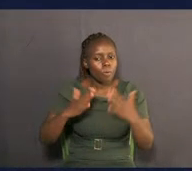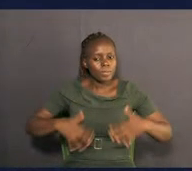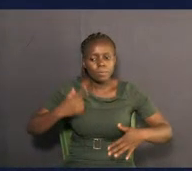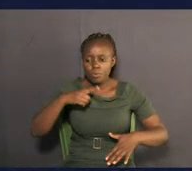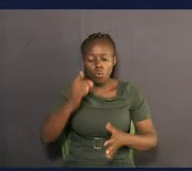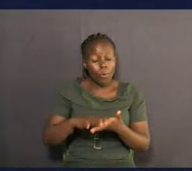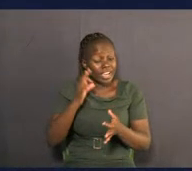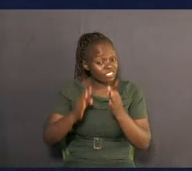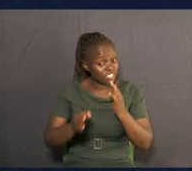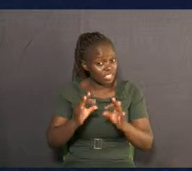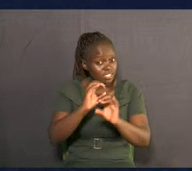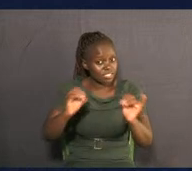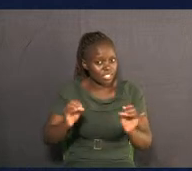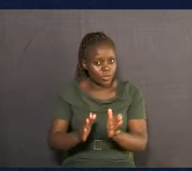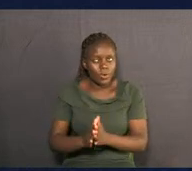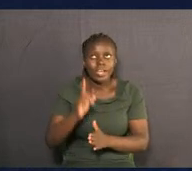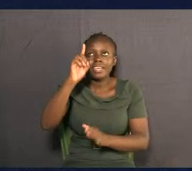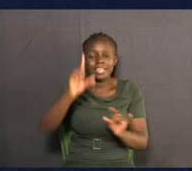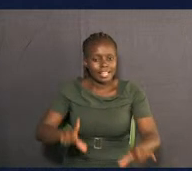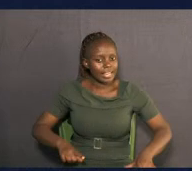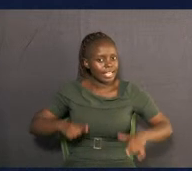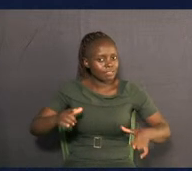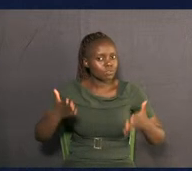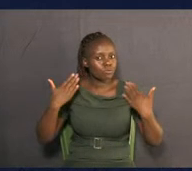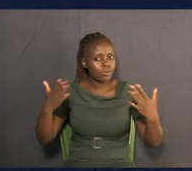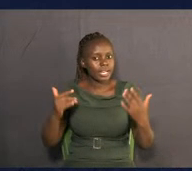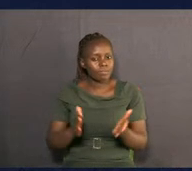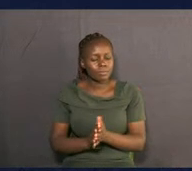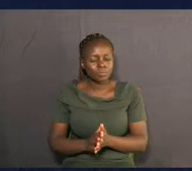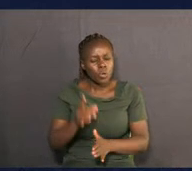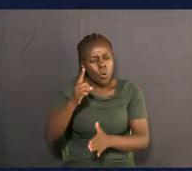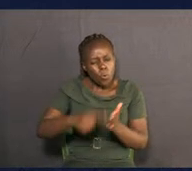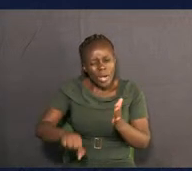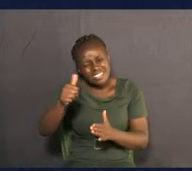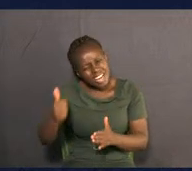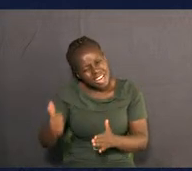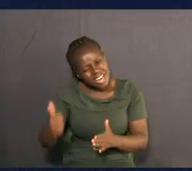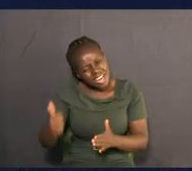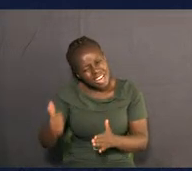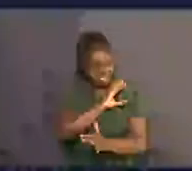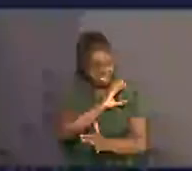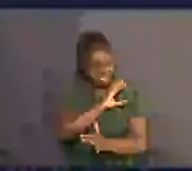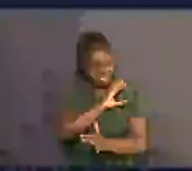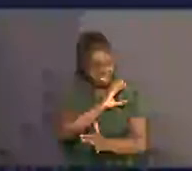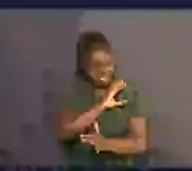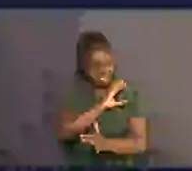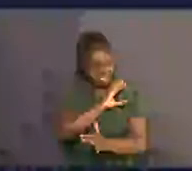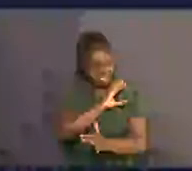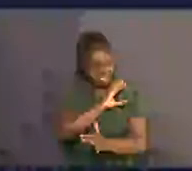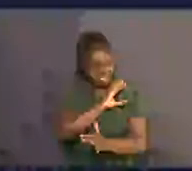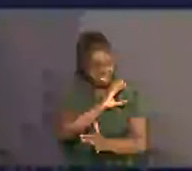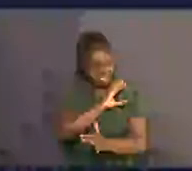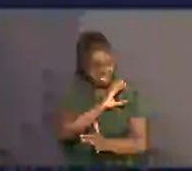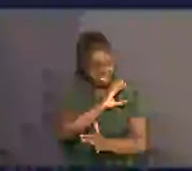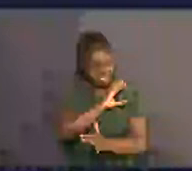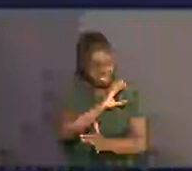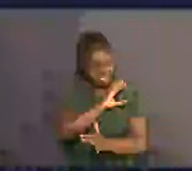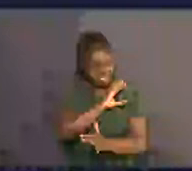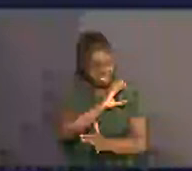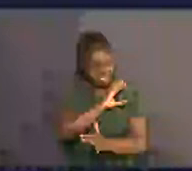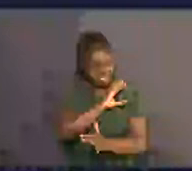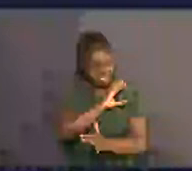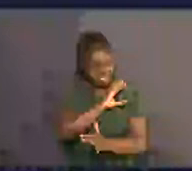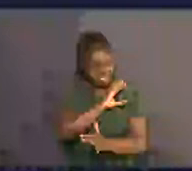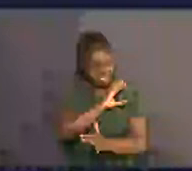for the corruptible, the immortal for the mortal. For what else but his righteousness could have done Jesus